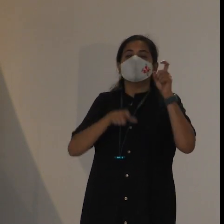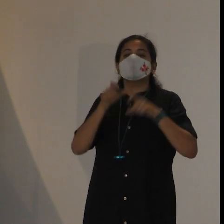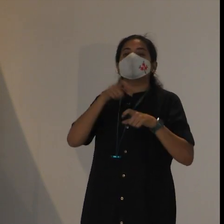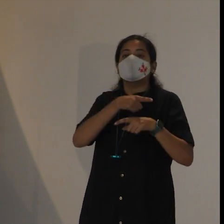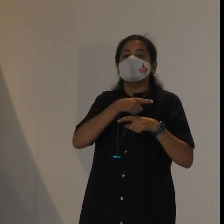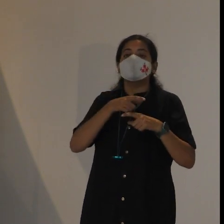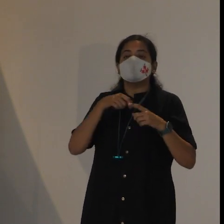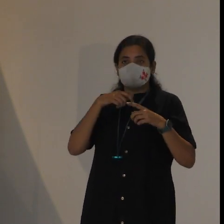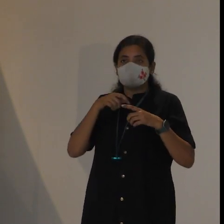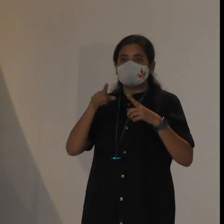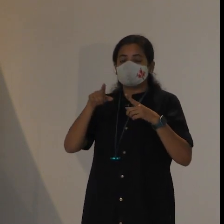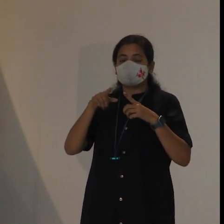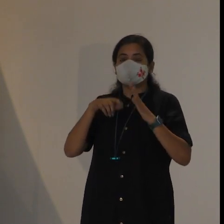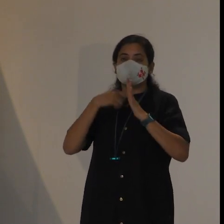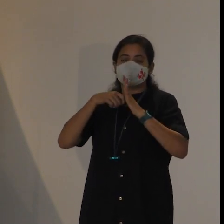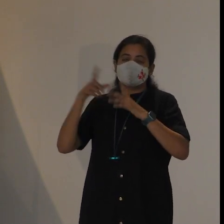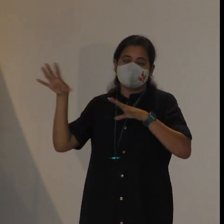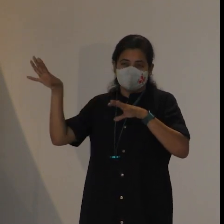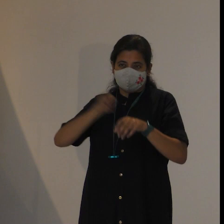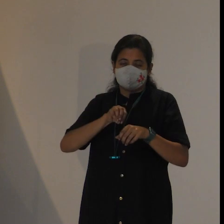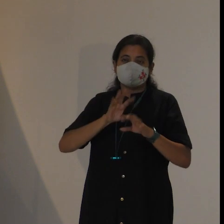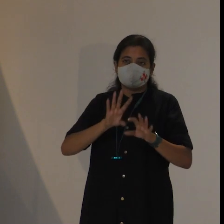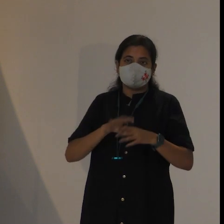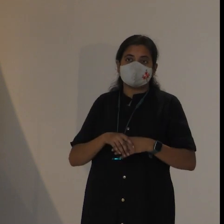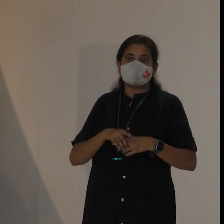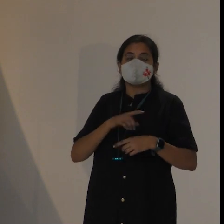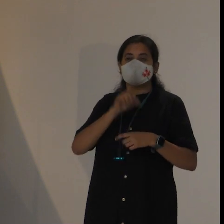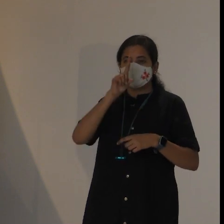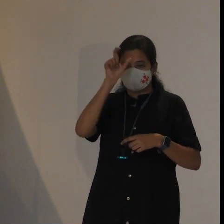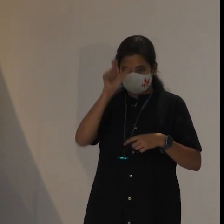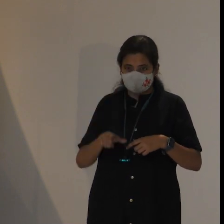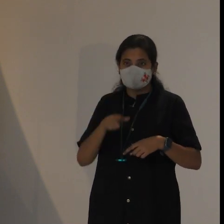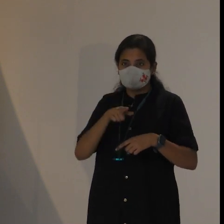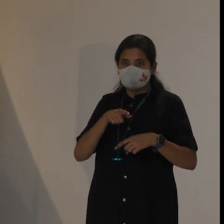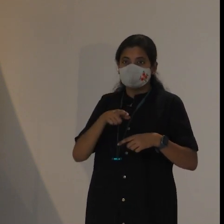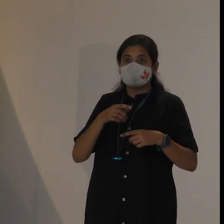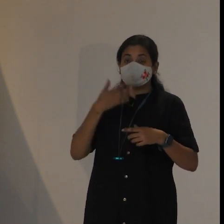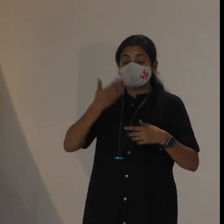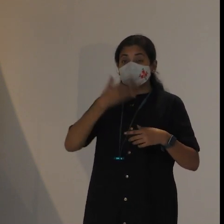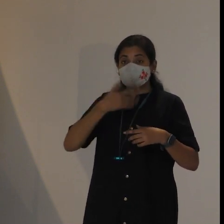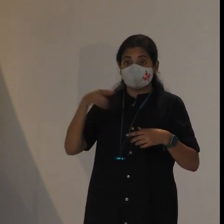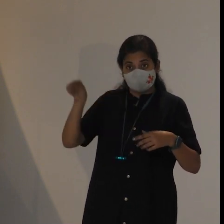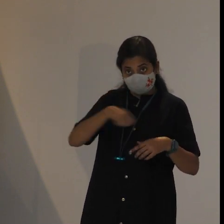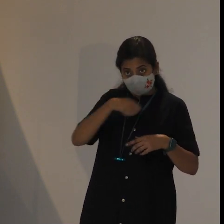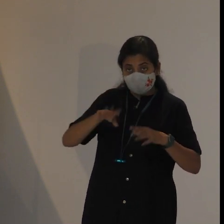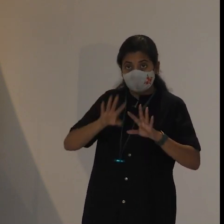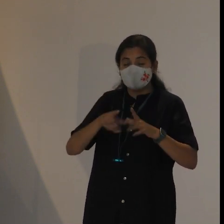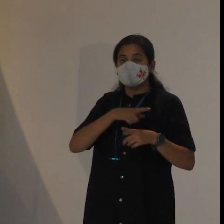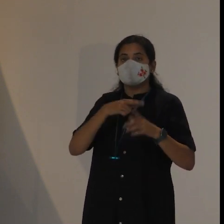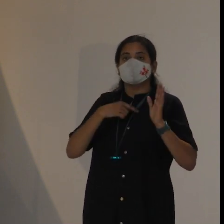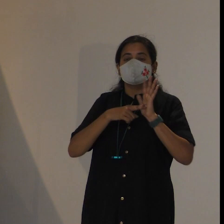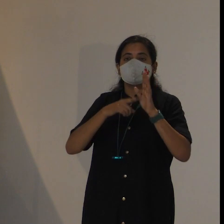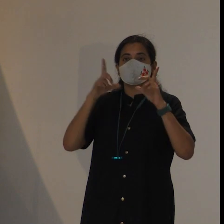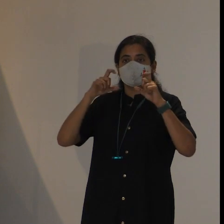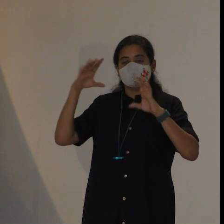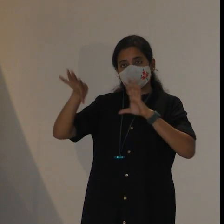this scene get into an orgy. So there isn't a man blowing incense, right? So he watched this scene, he studied the